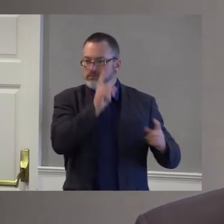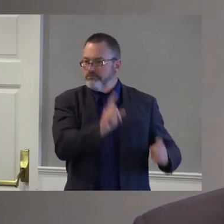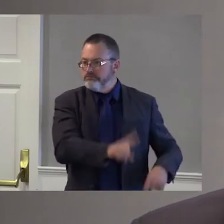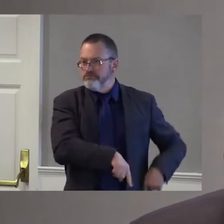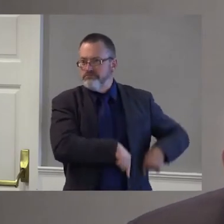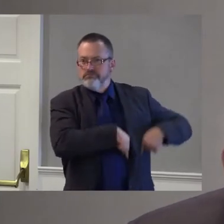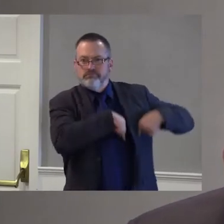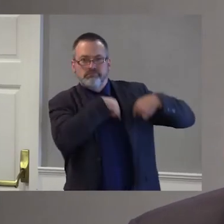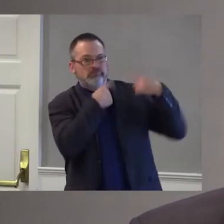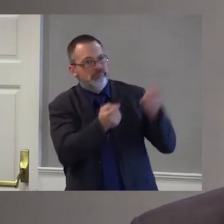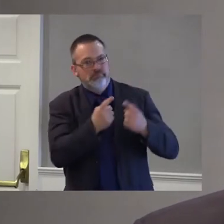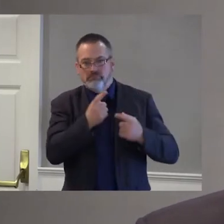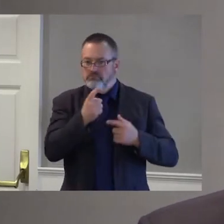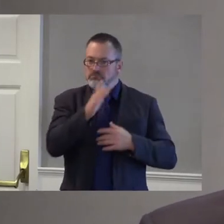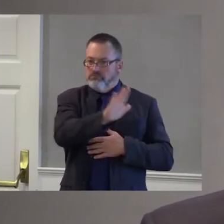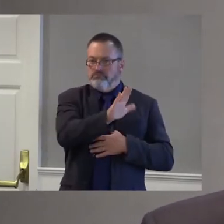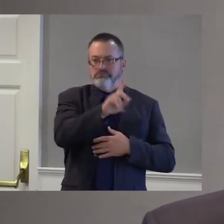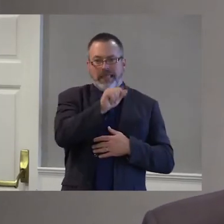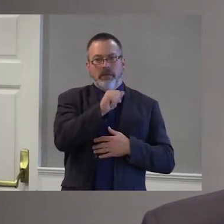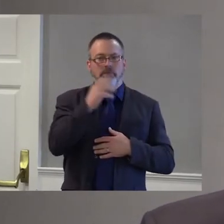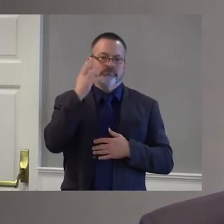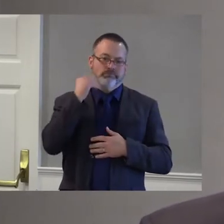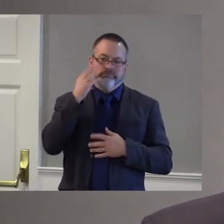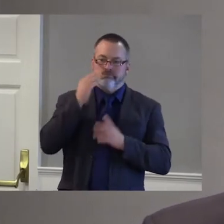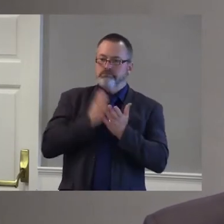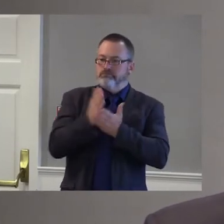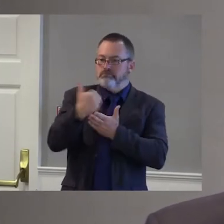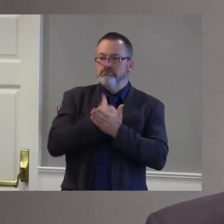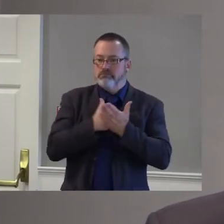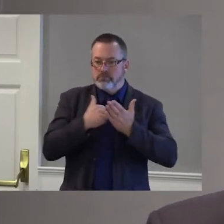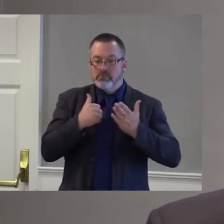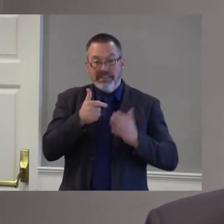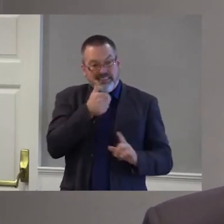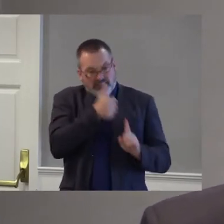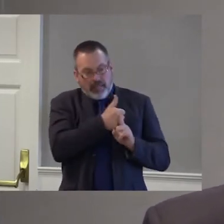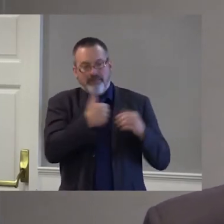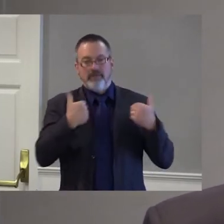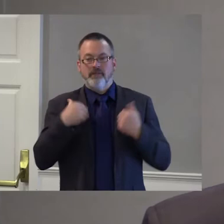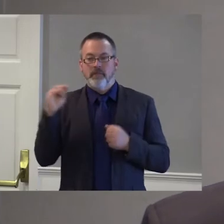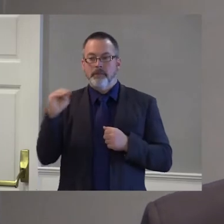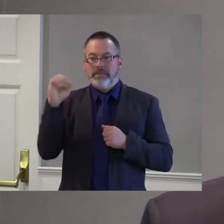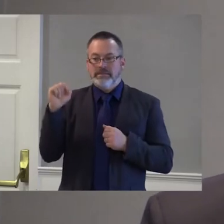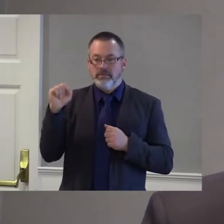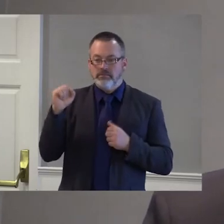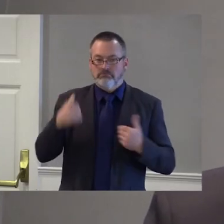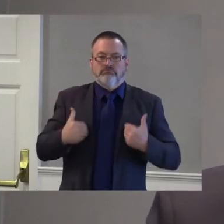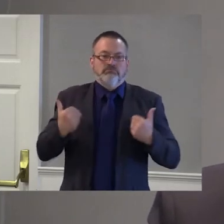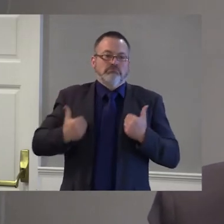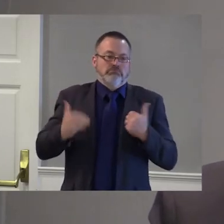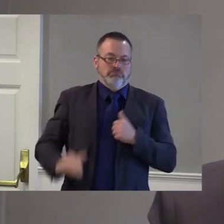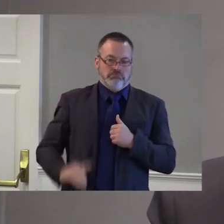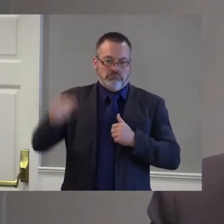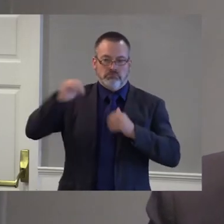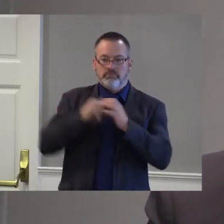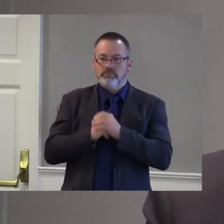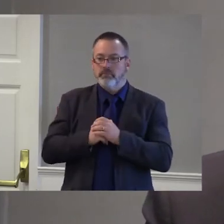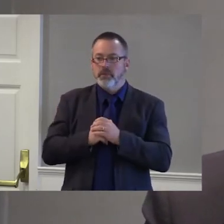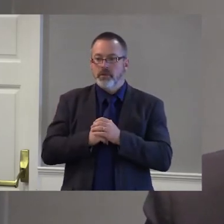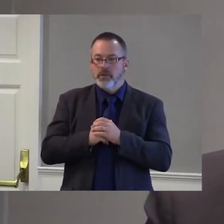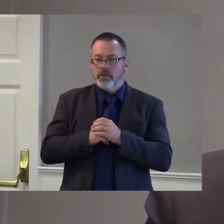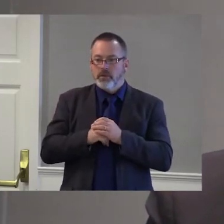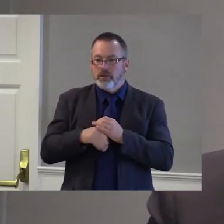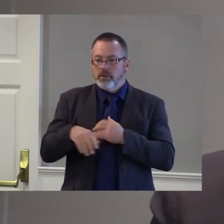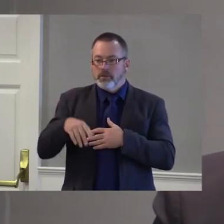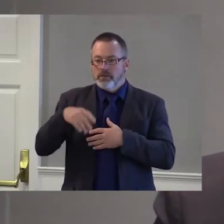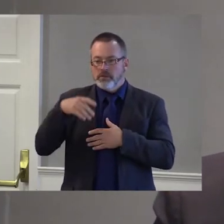having been diagnosed with Duchenne muscular dystrophy at a young age. He is a passionate disability advocate, serving as